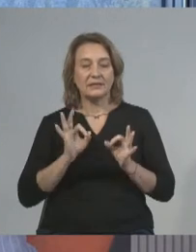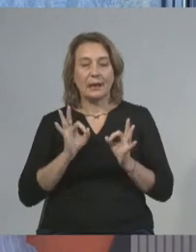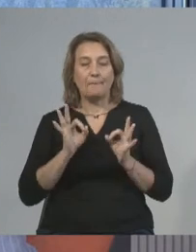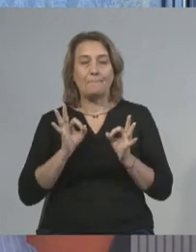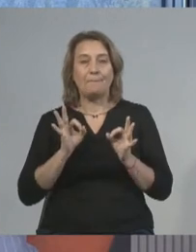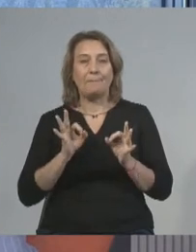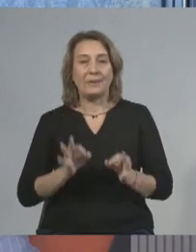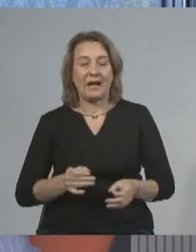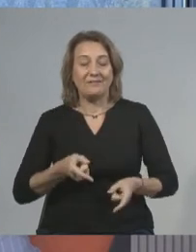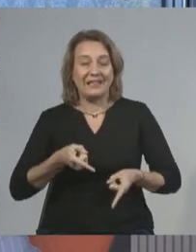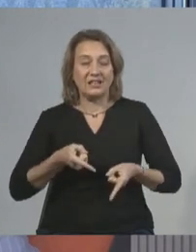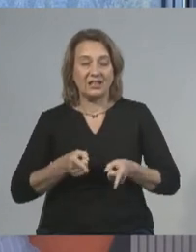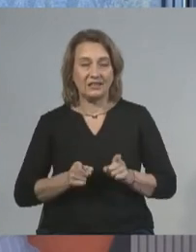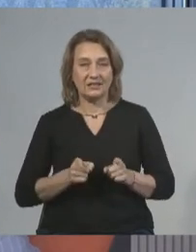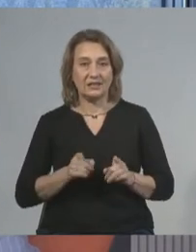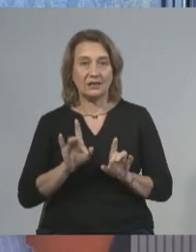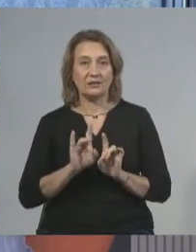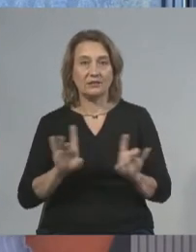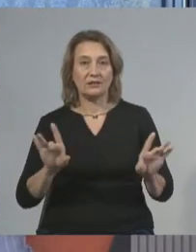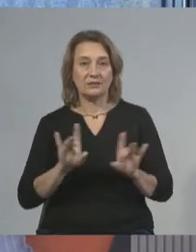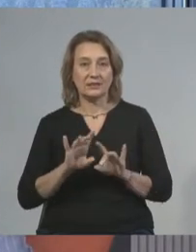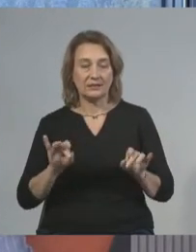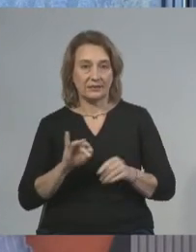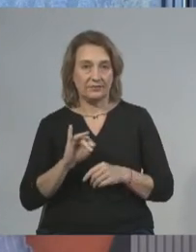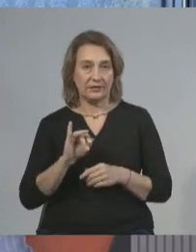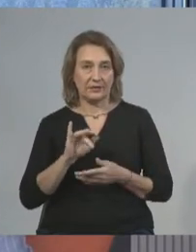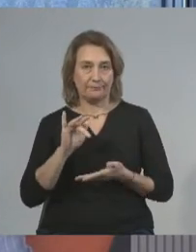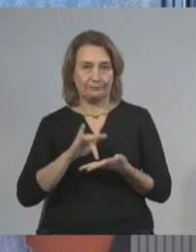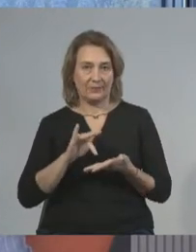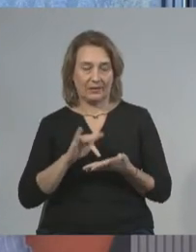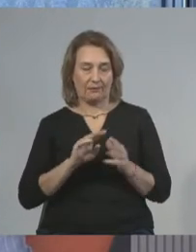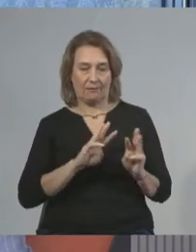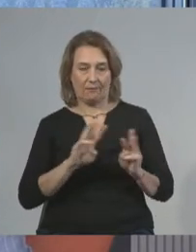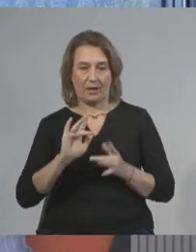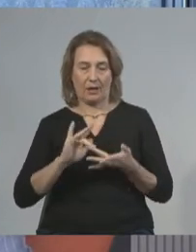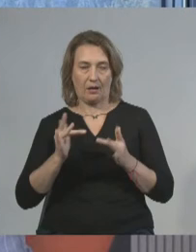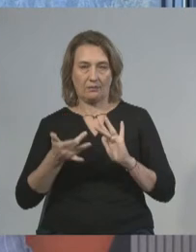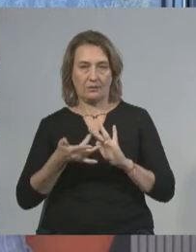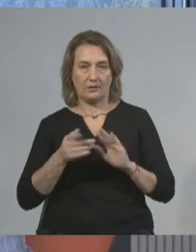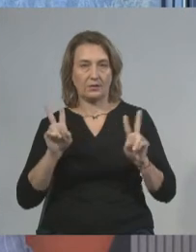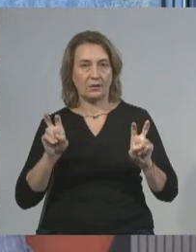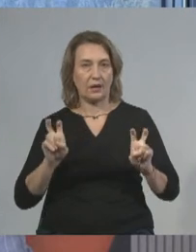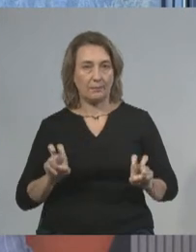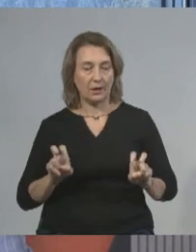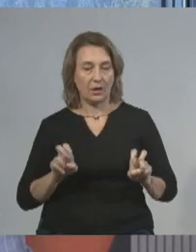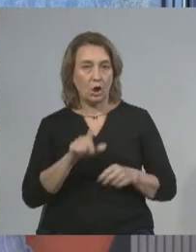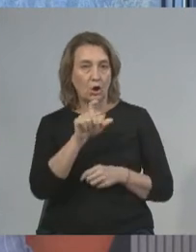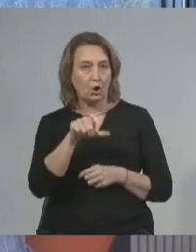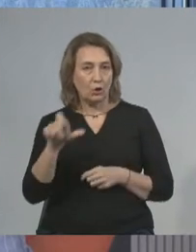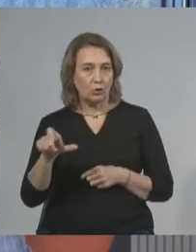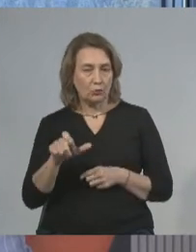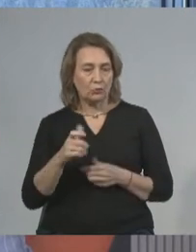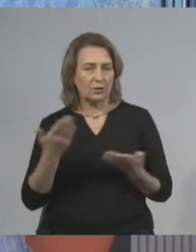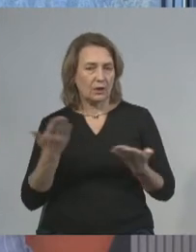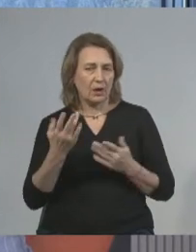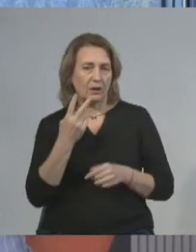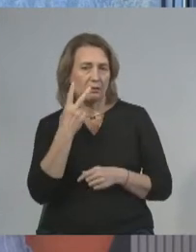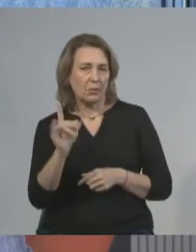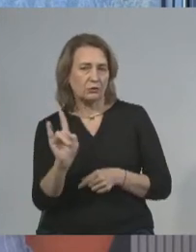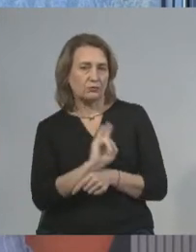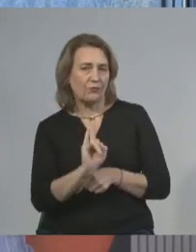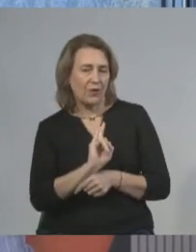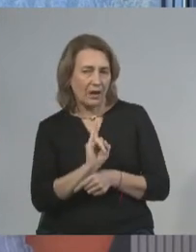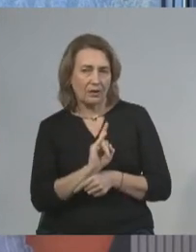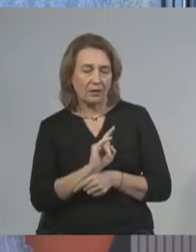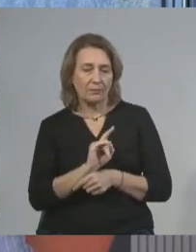we lose the the value of uh of truth because everyone wants entertainment these days